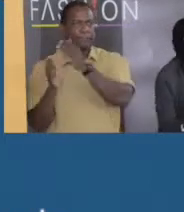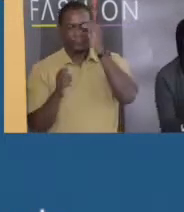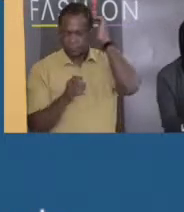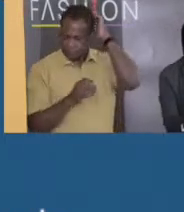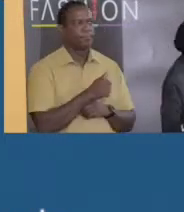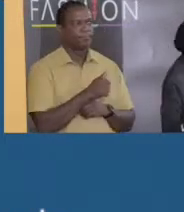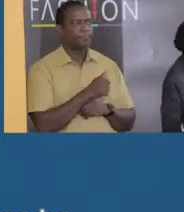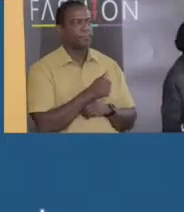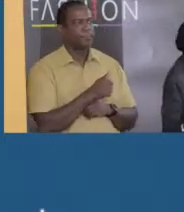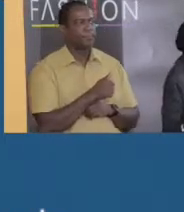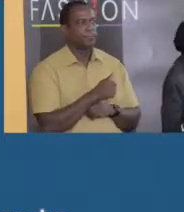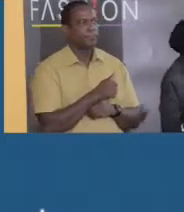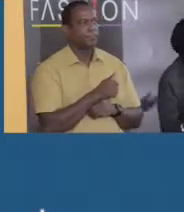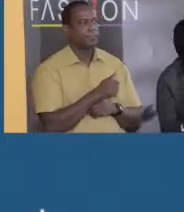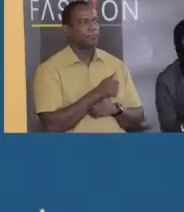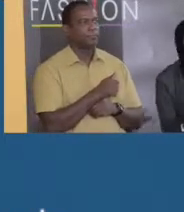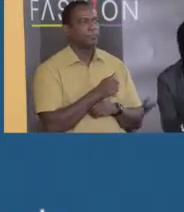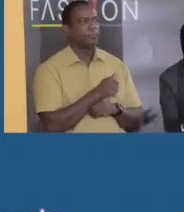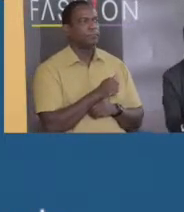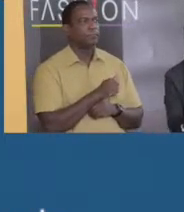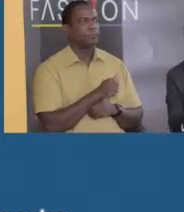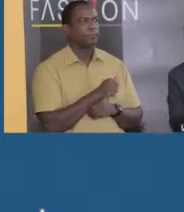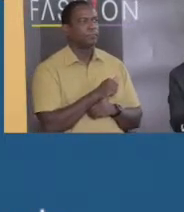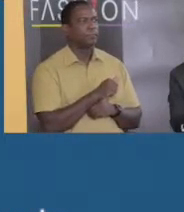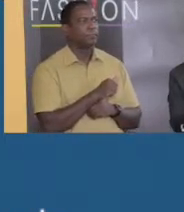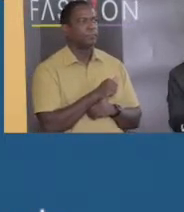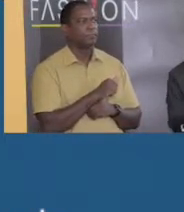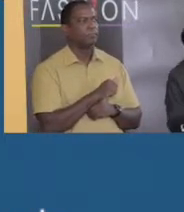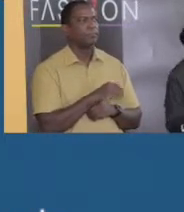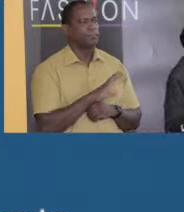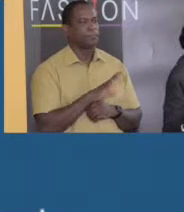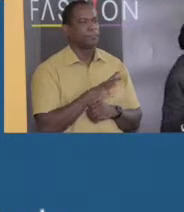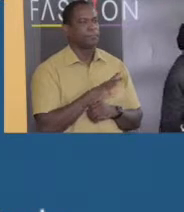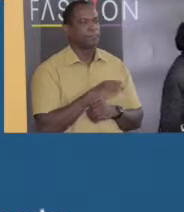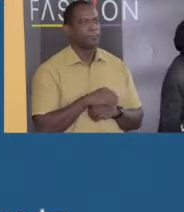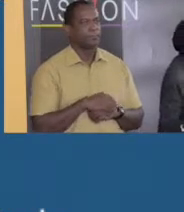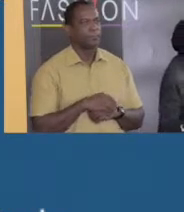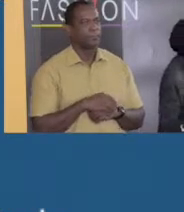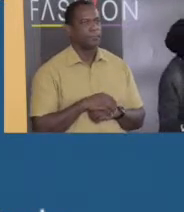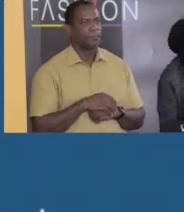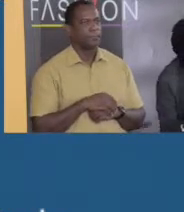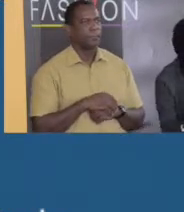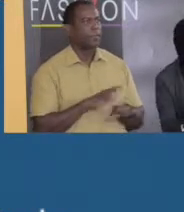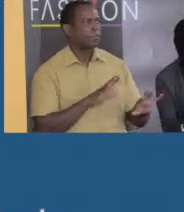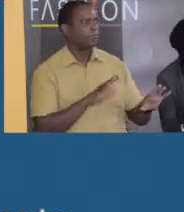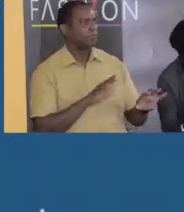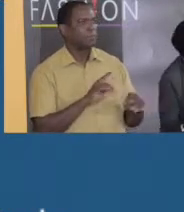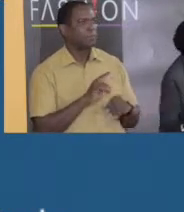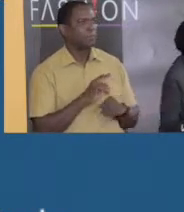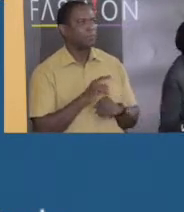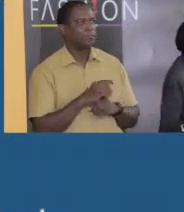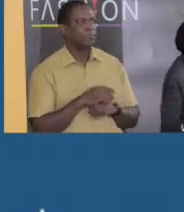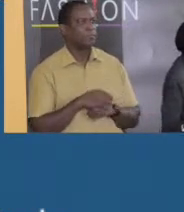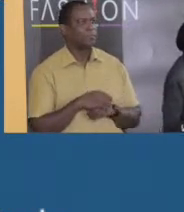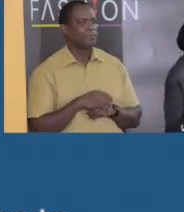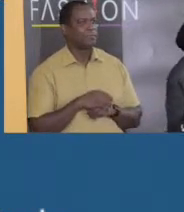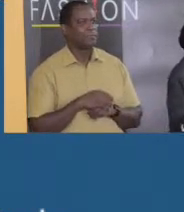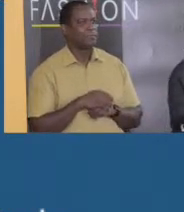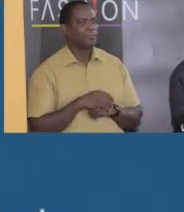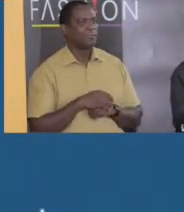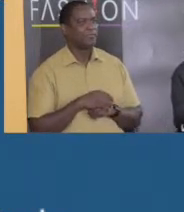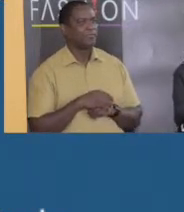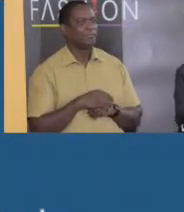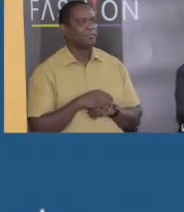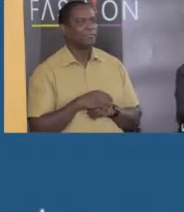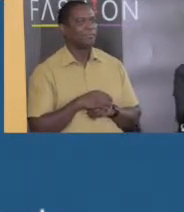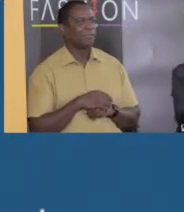retail selling, and of course, regional and international exports, mass production. This will